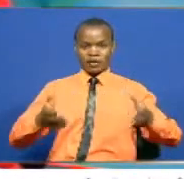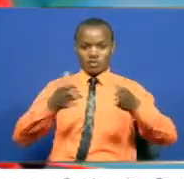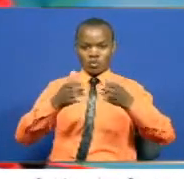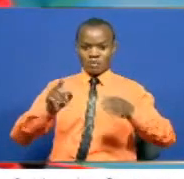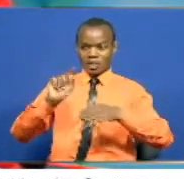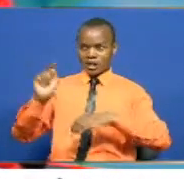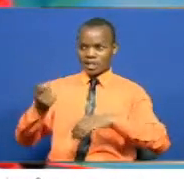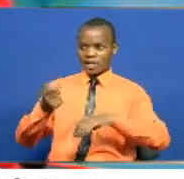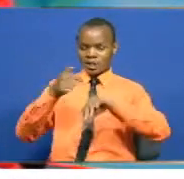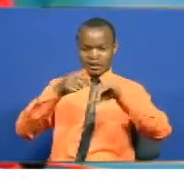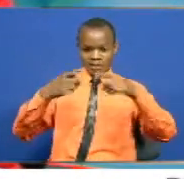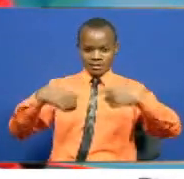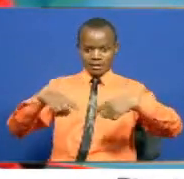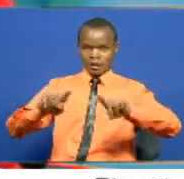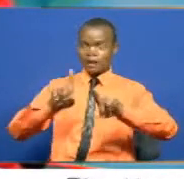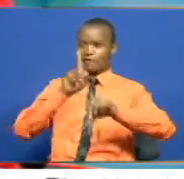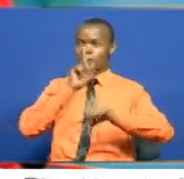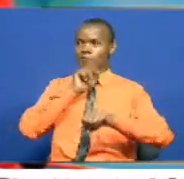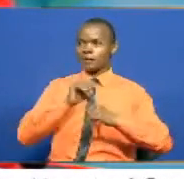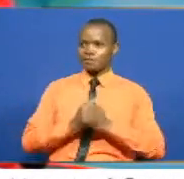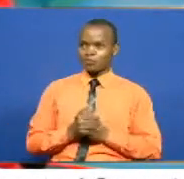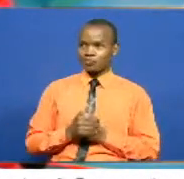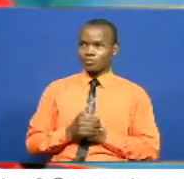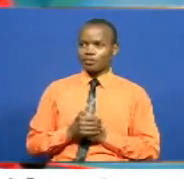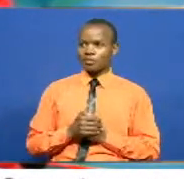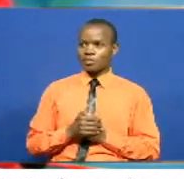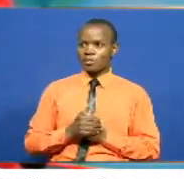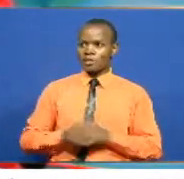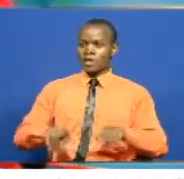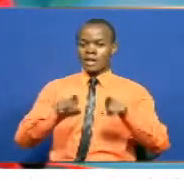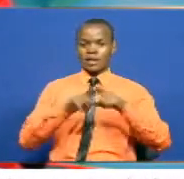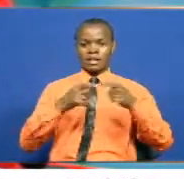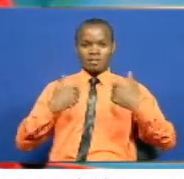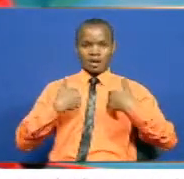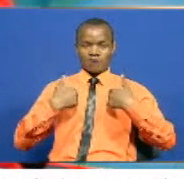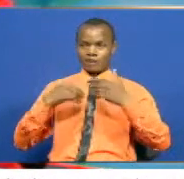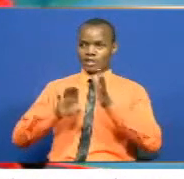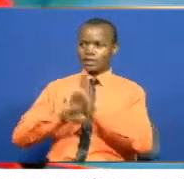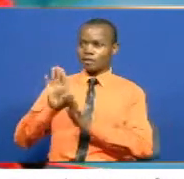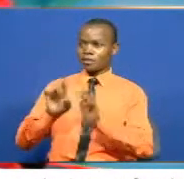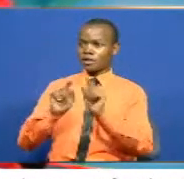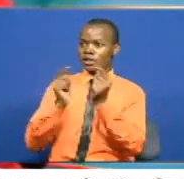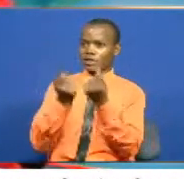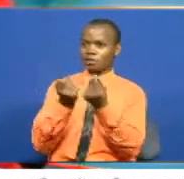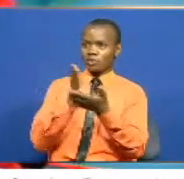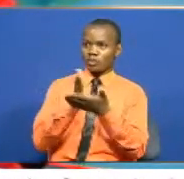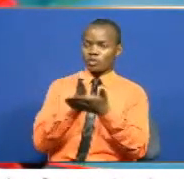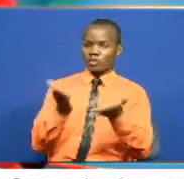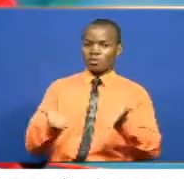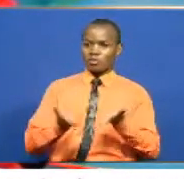with Morans' success, we also have we have a lot of development teams that are coming up,